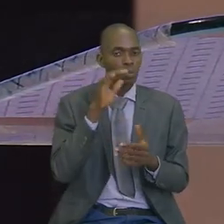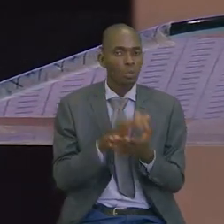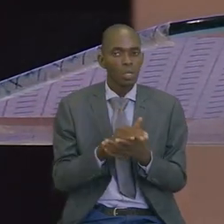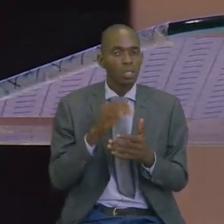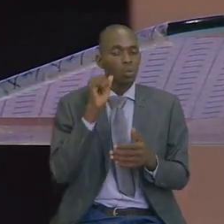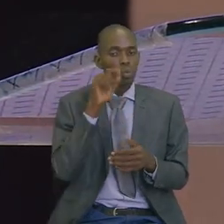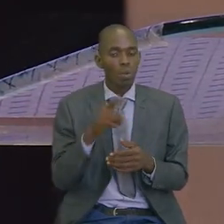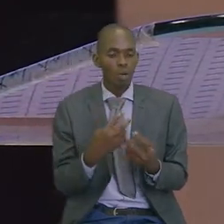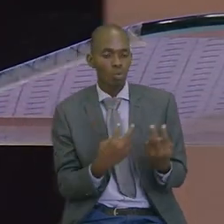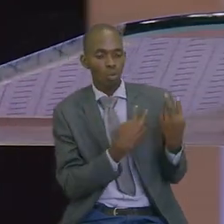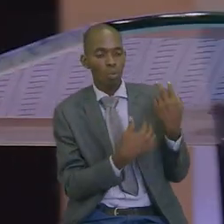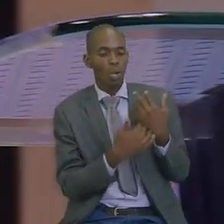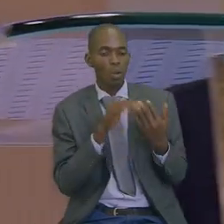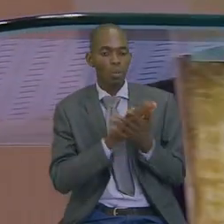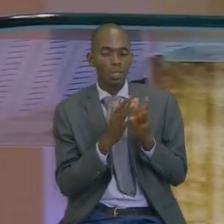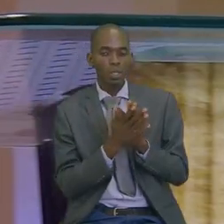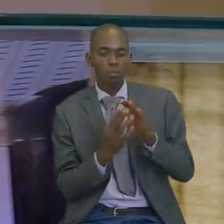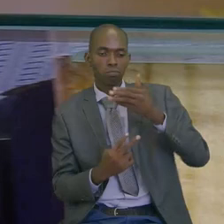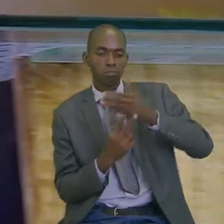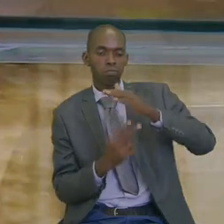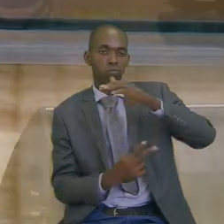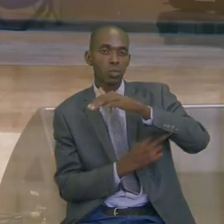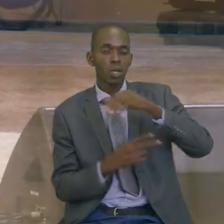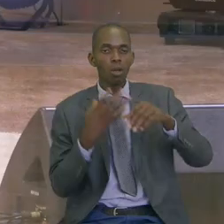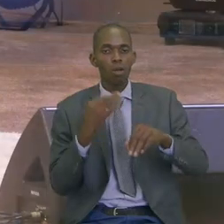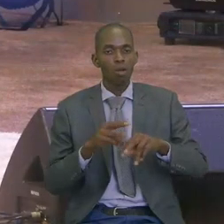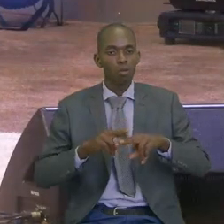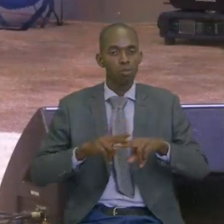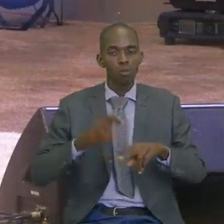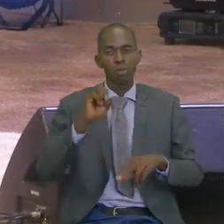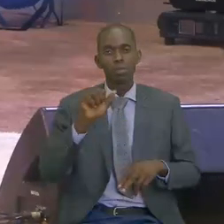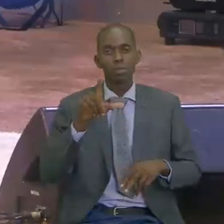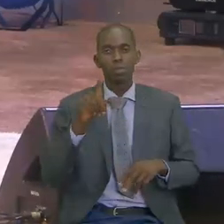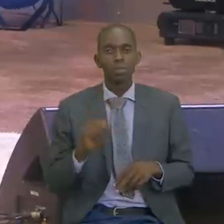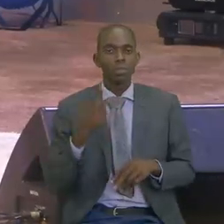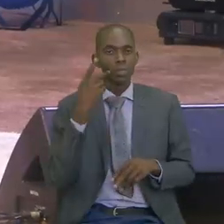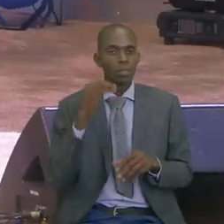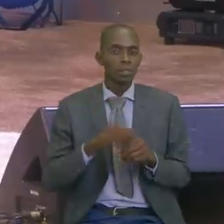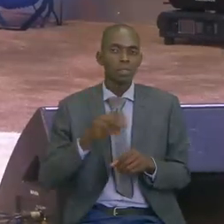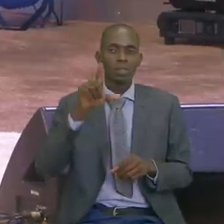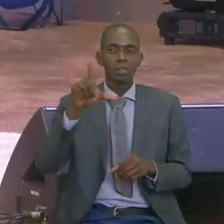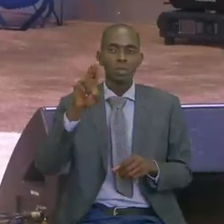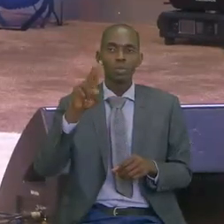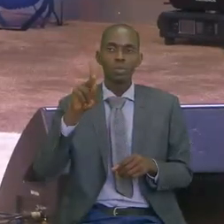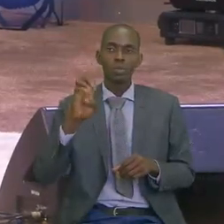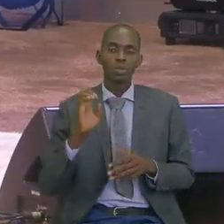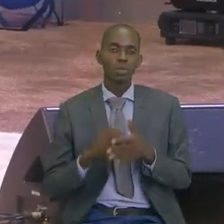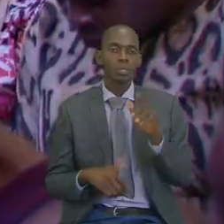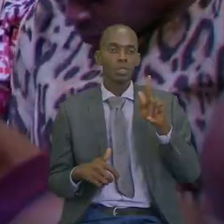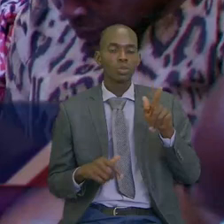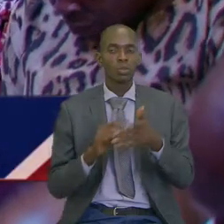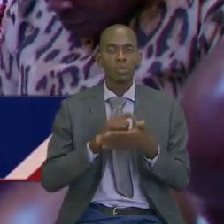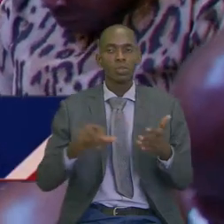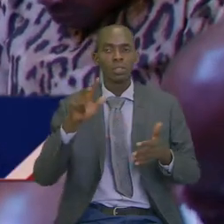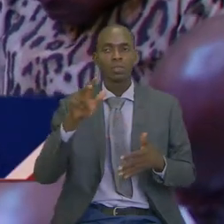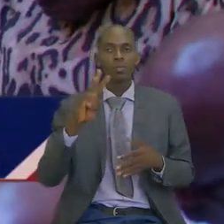a pillar of salt. That's what we're told in Luke chapter 21. Luke chapter 21, reading from verse 34. And